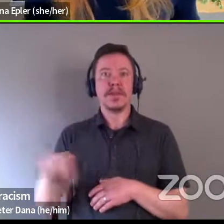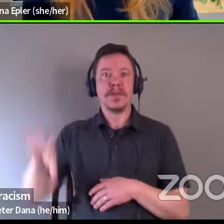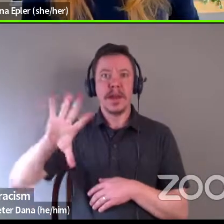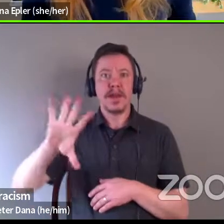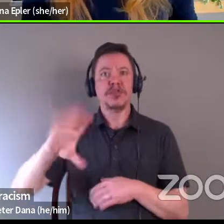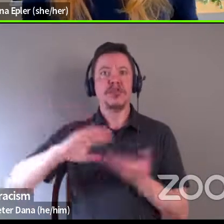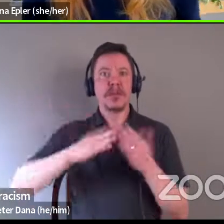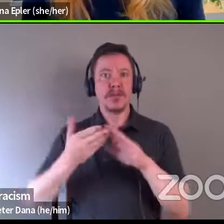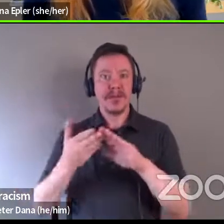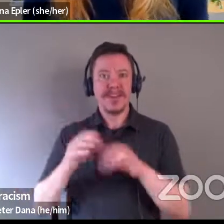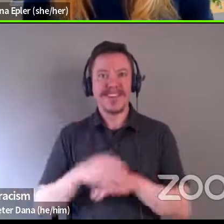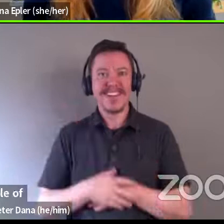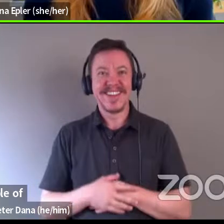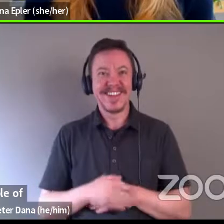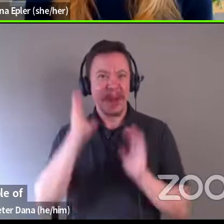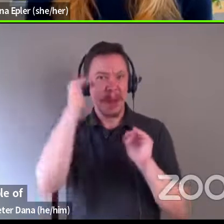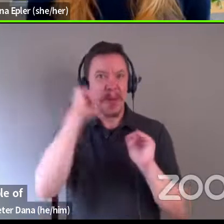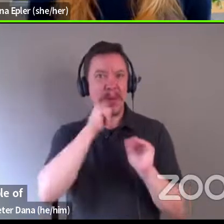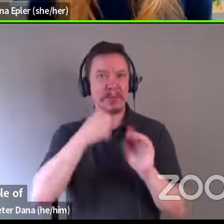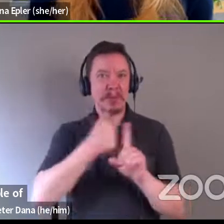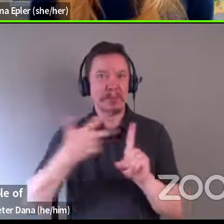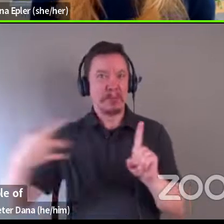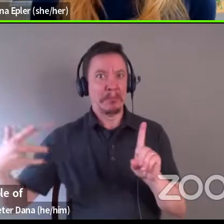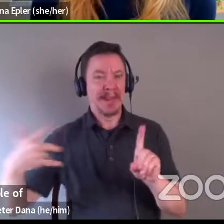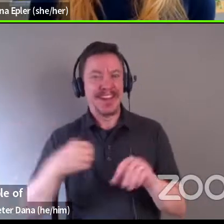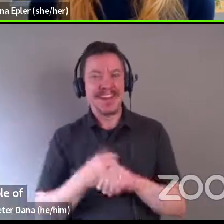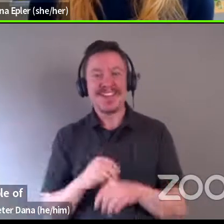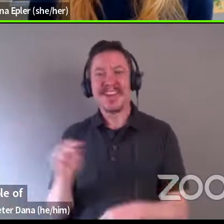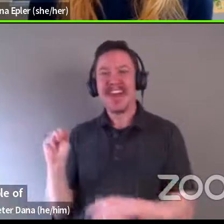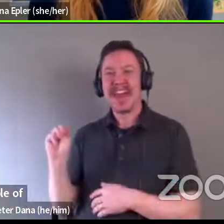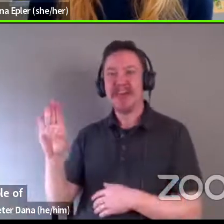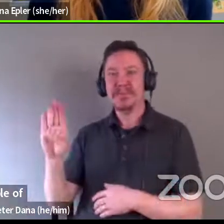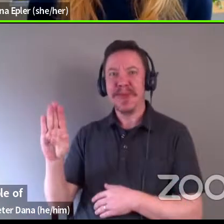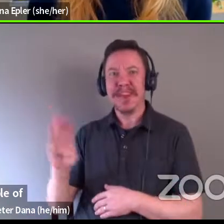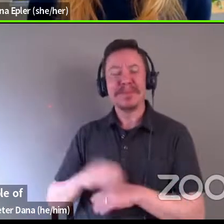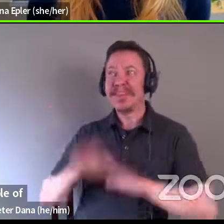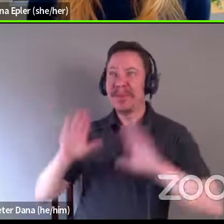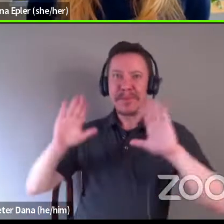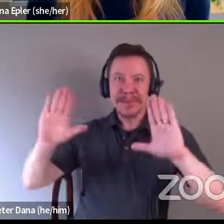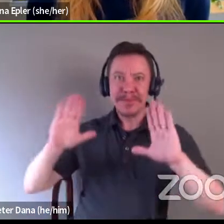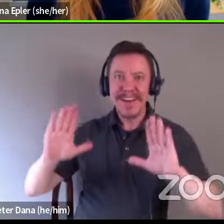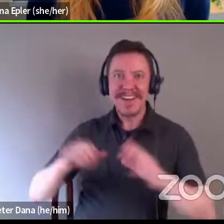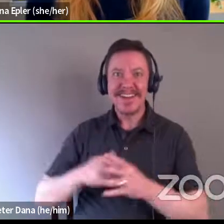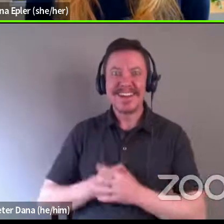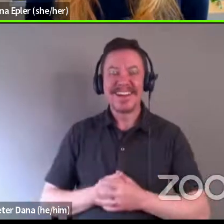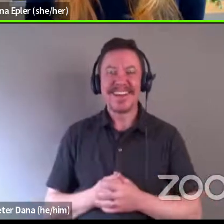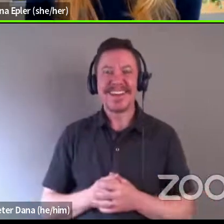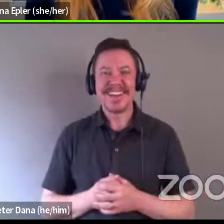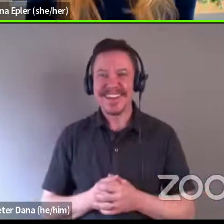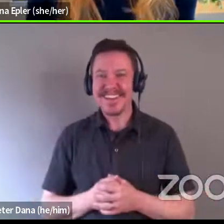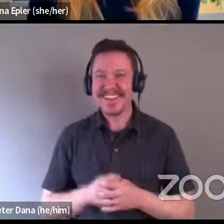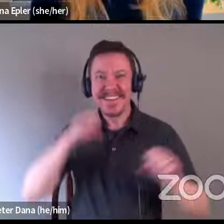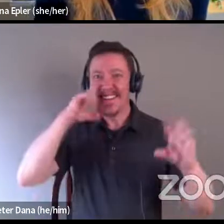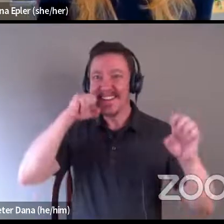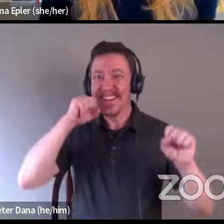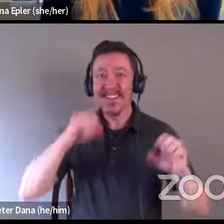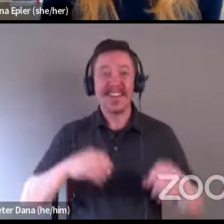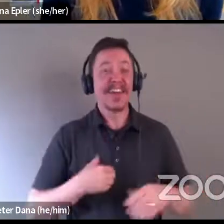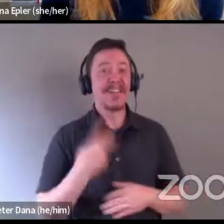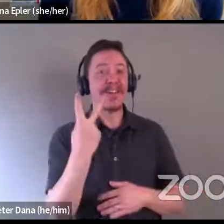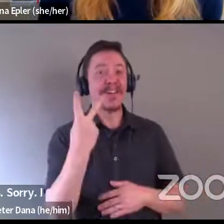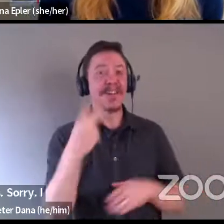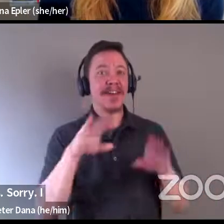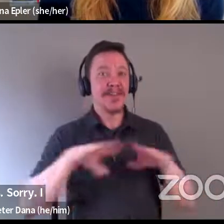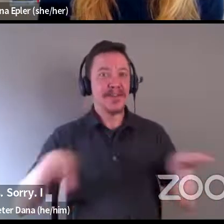Sorry, hope that wasn't too long. That was great. That was great. And incredible. I have work 2 children and